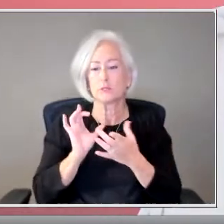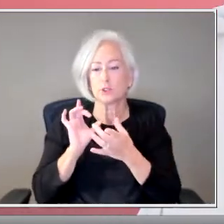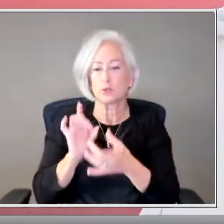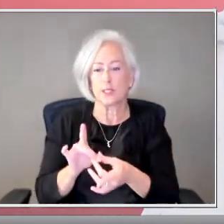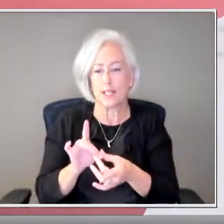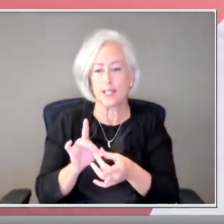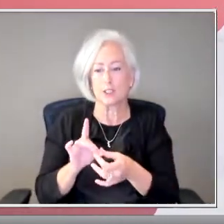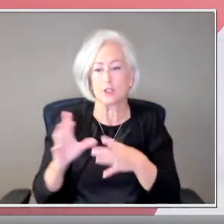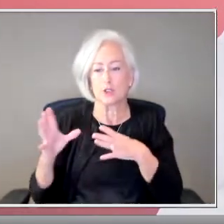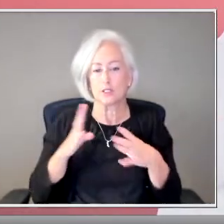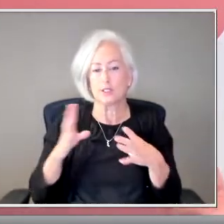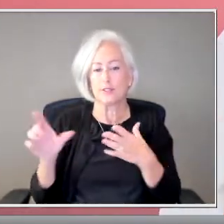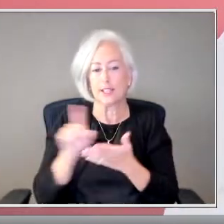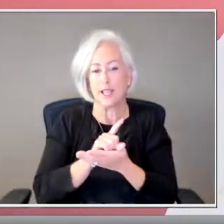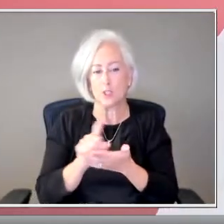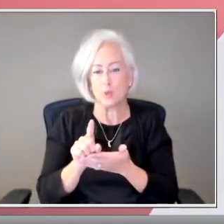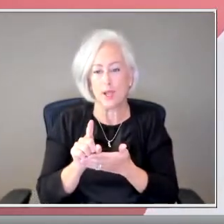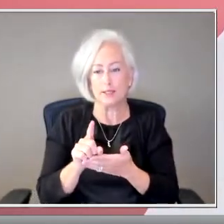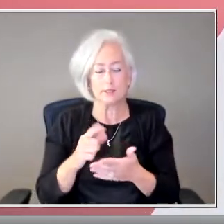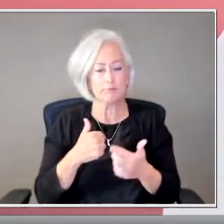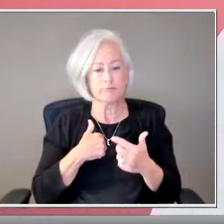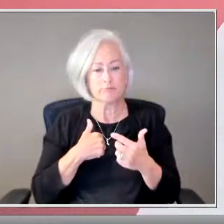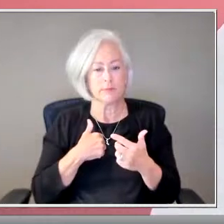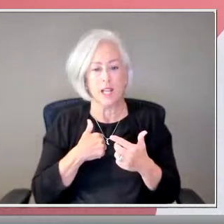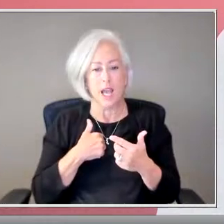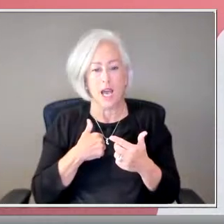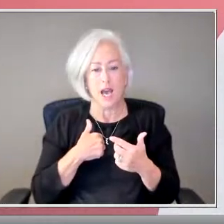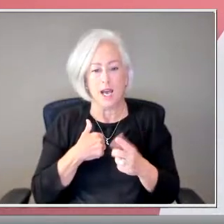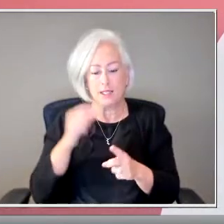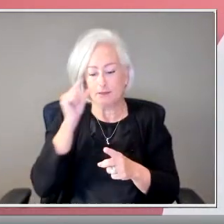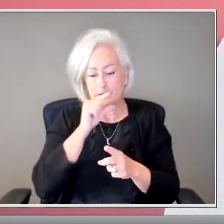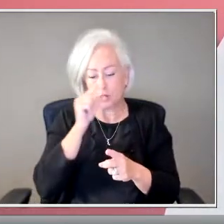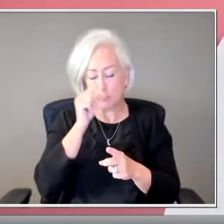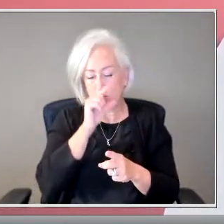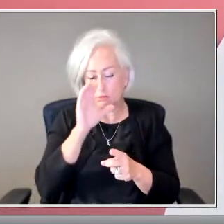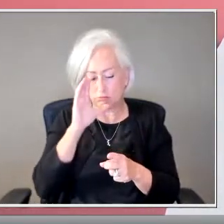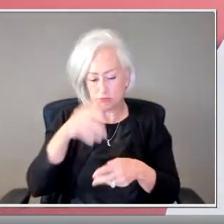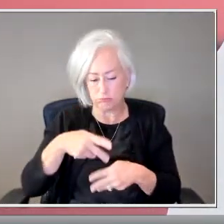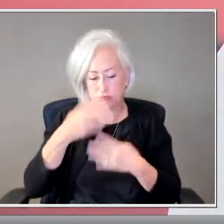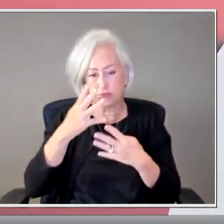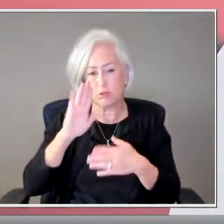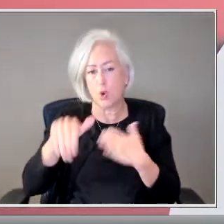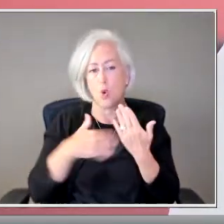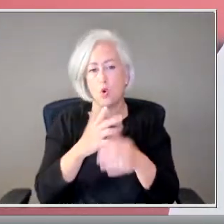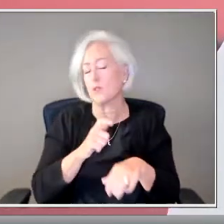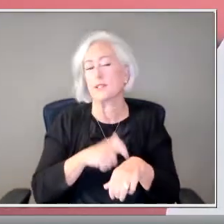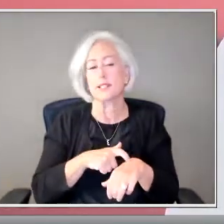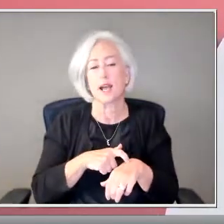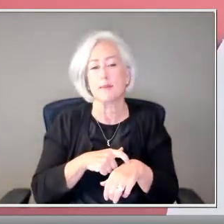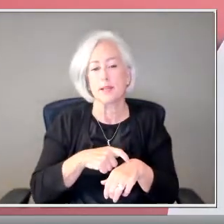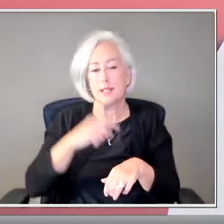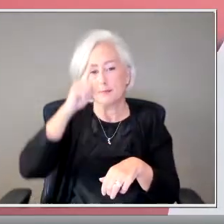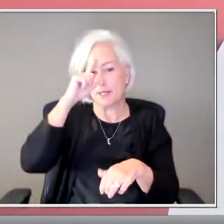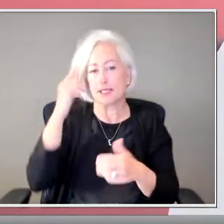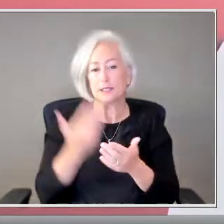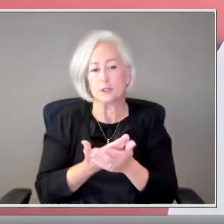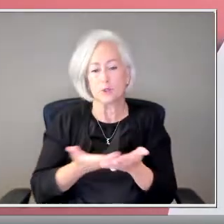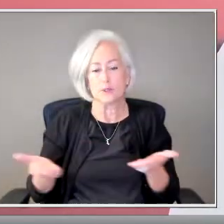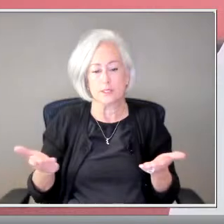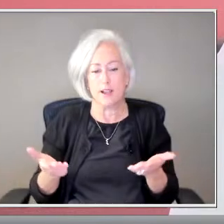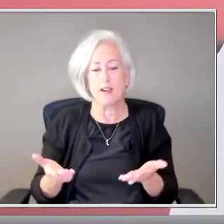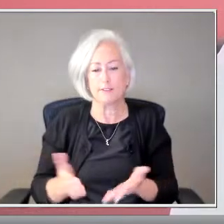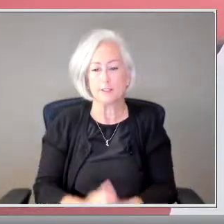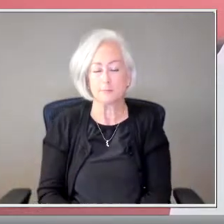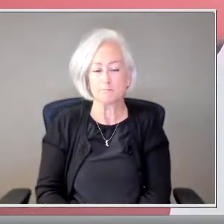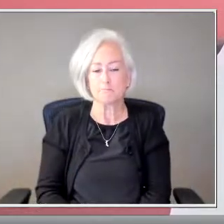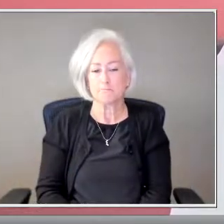live with. I mean, I Google stuff all the time because I say, it's new stuff. So I have to just find